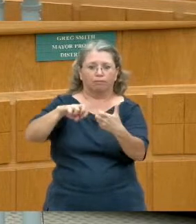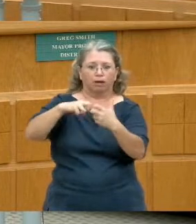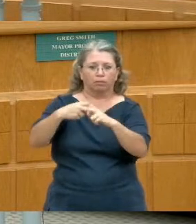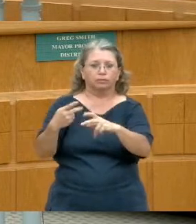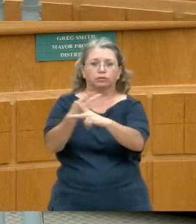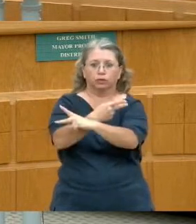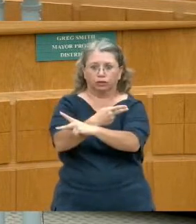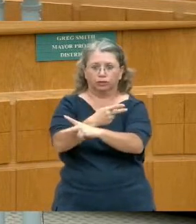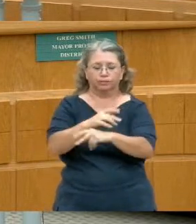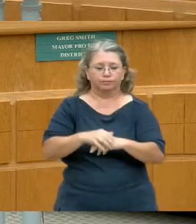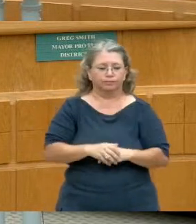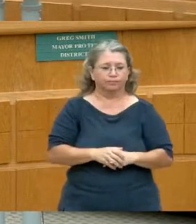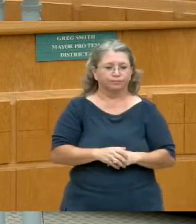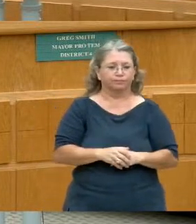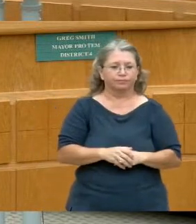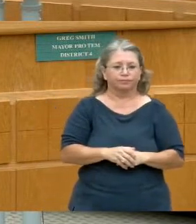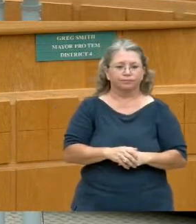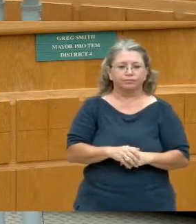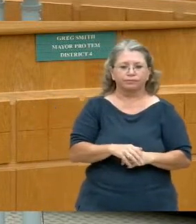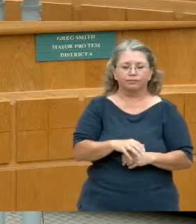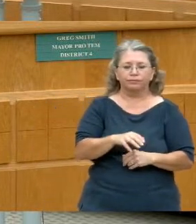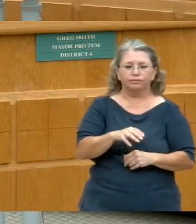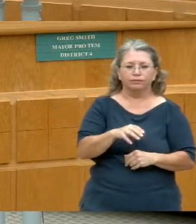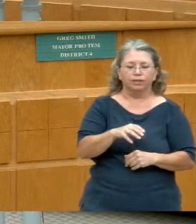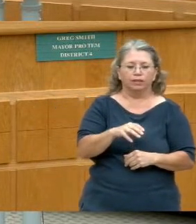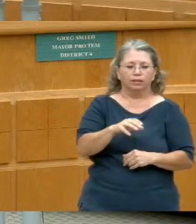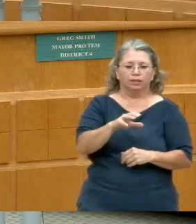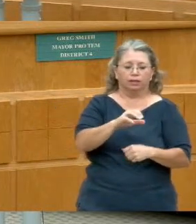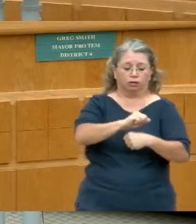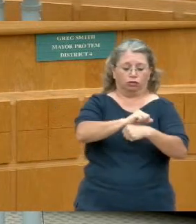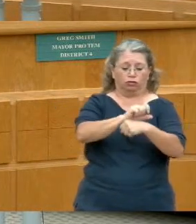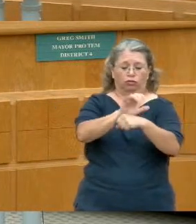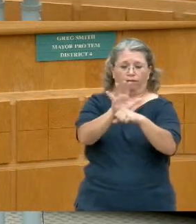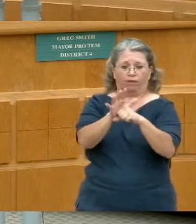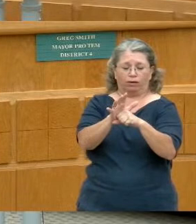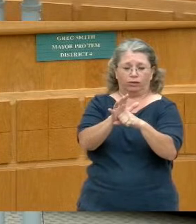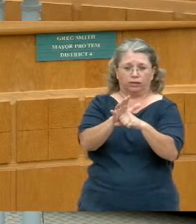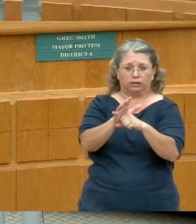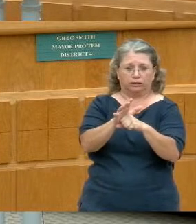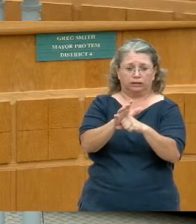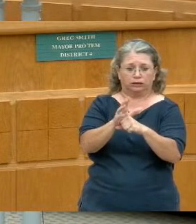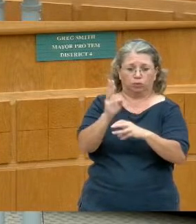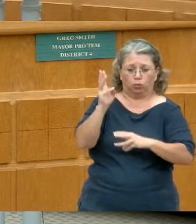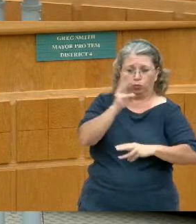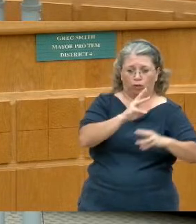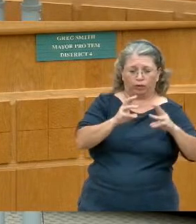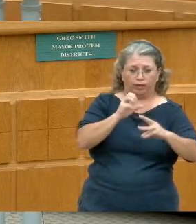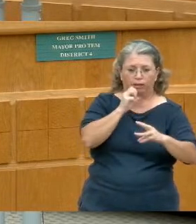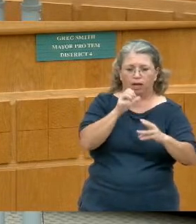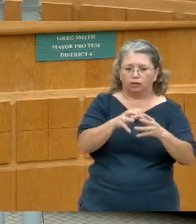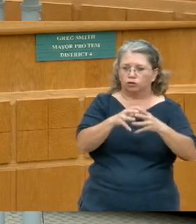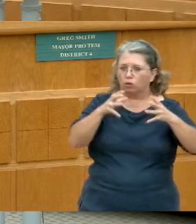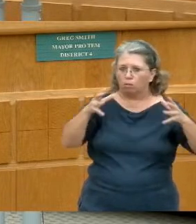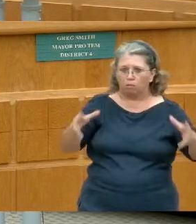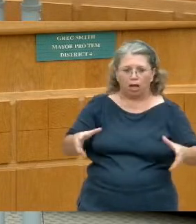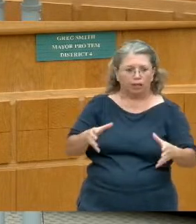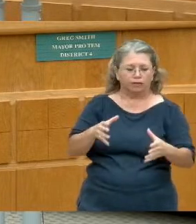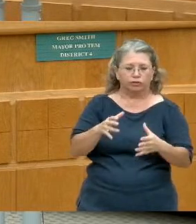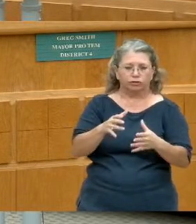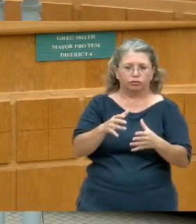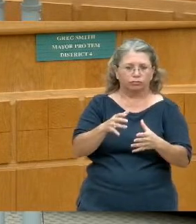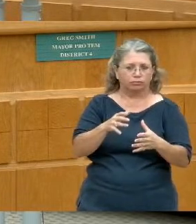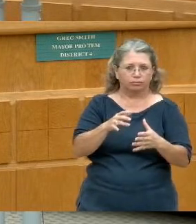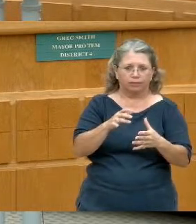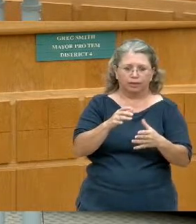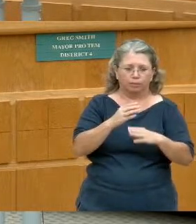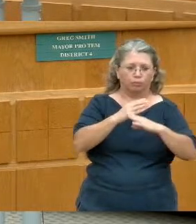COVID-19 concerns aren't so great that you should avoid going to the hospital when you have pains in your chest or when you think you